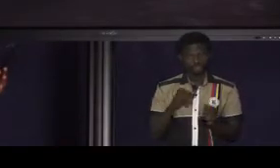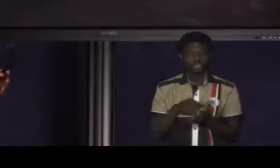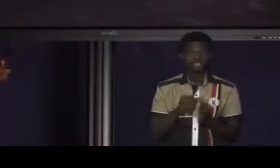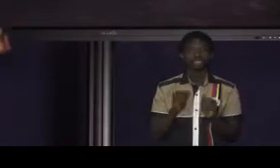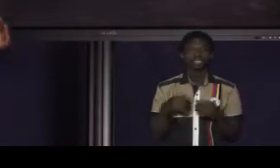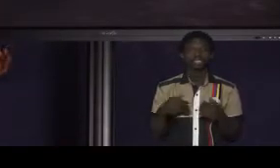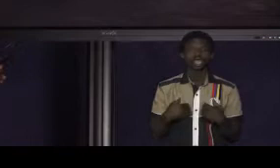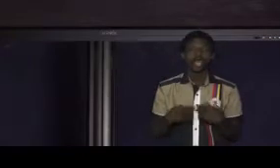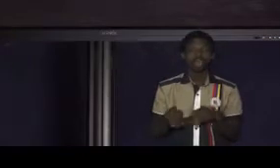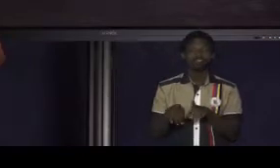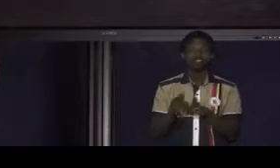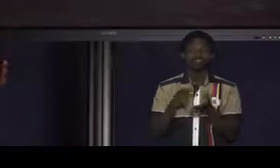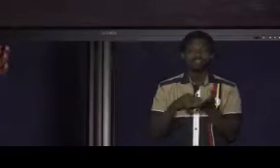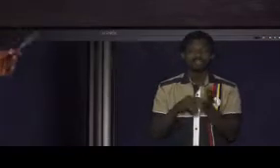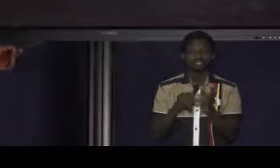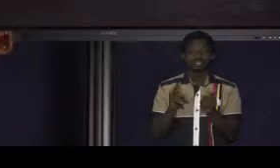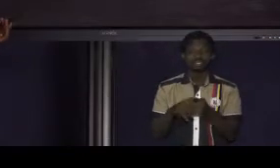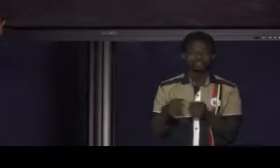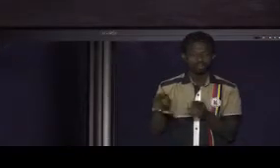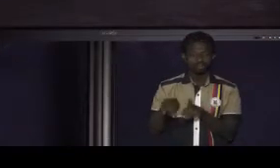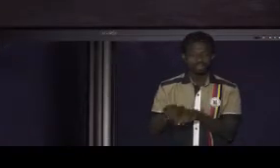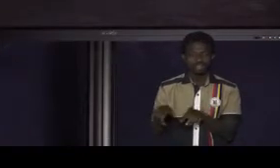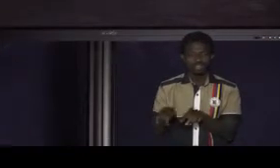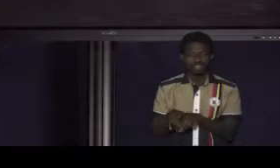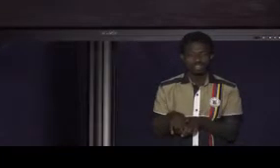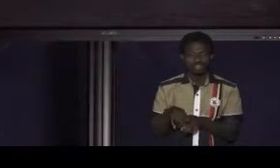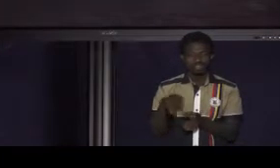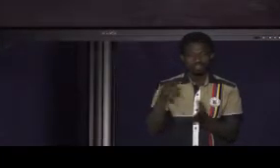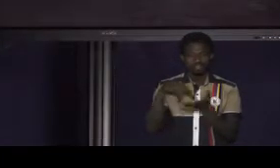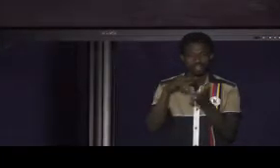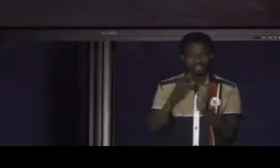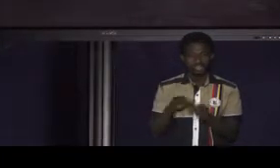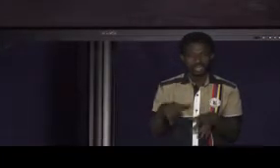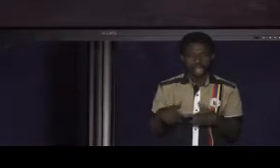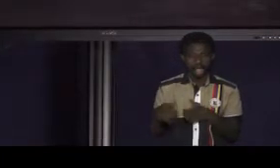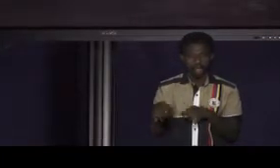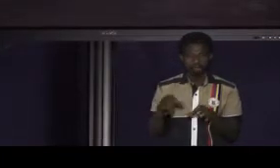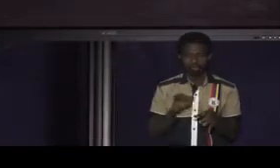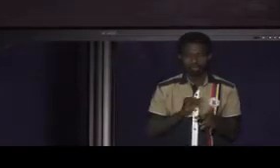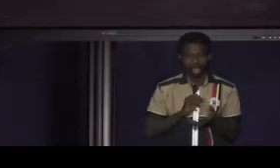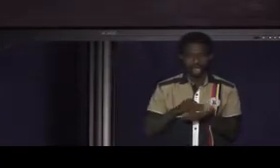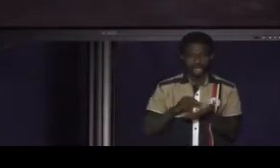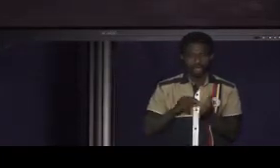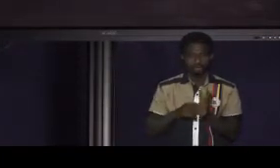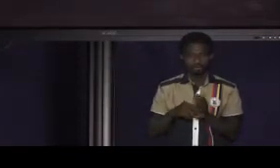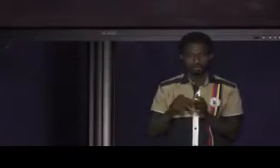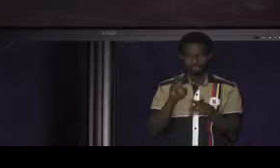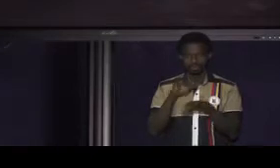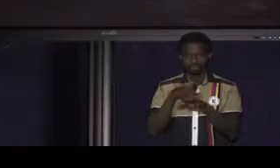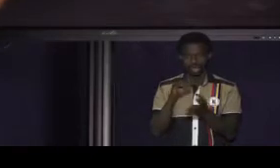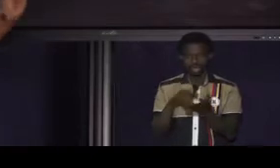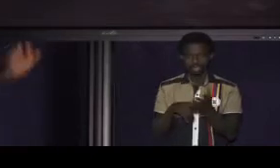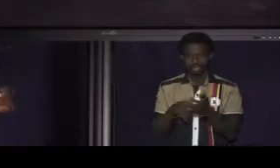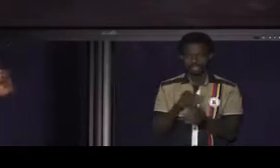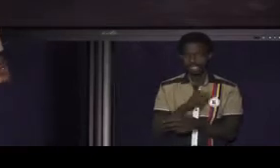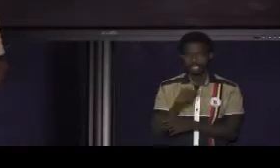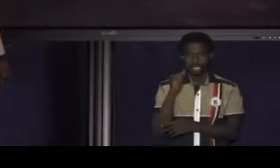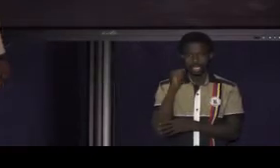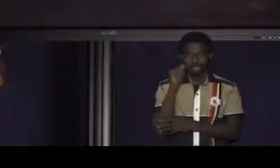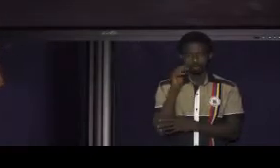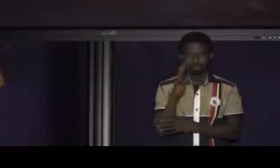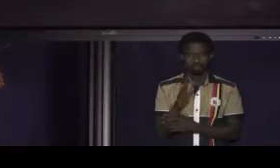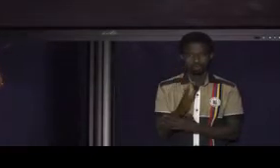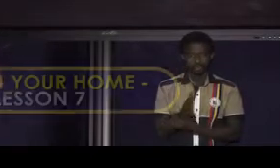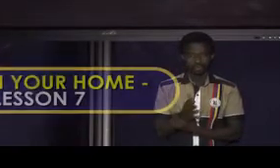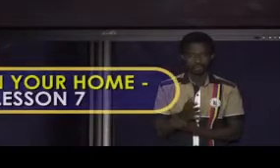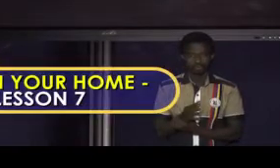different meanings to different readers. How do I mean? Look at this. A woman, full